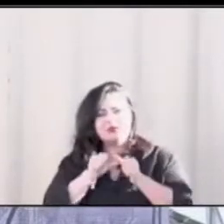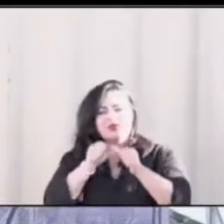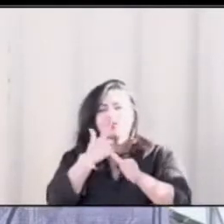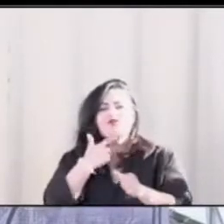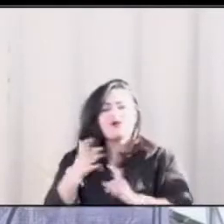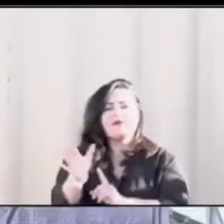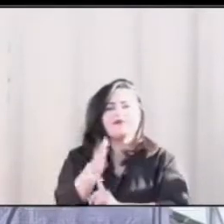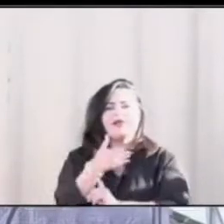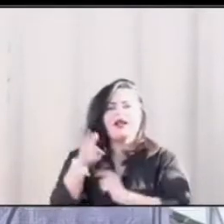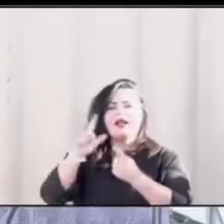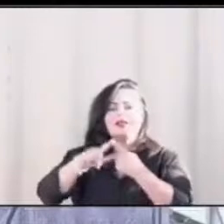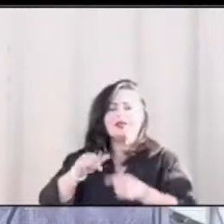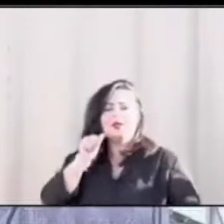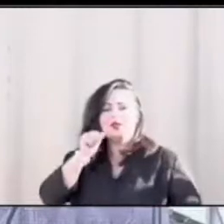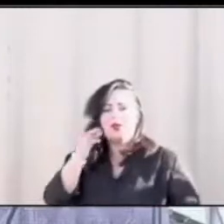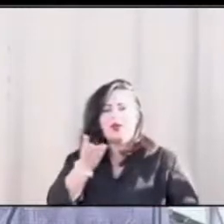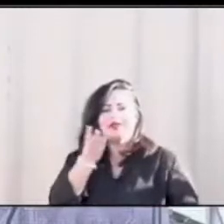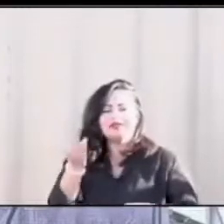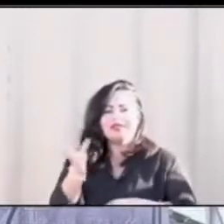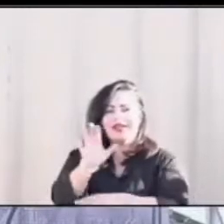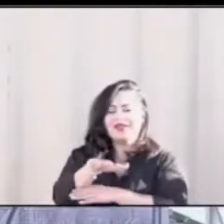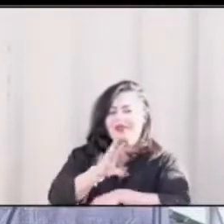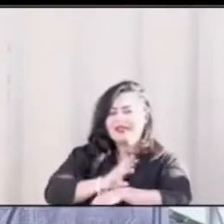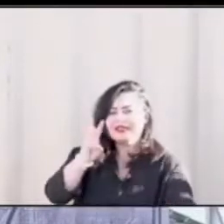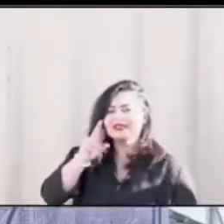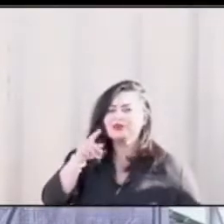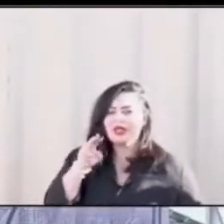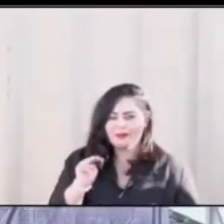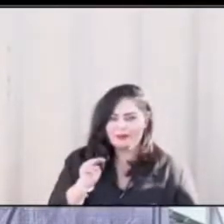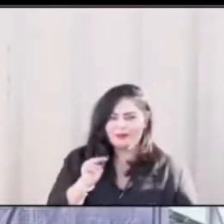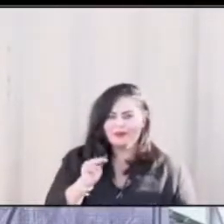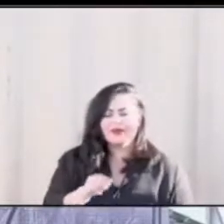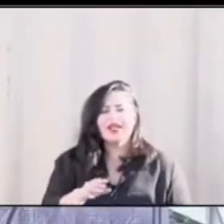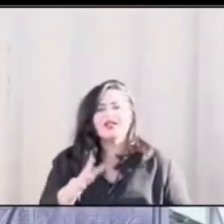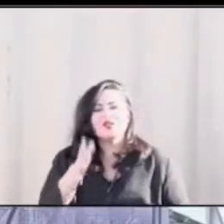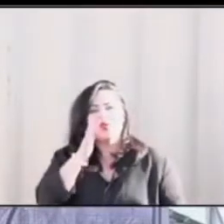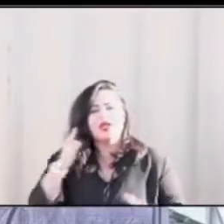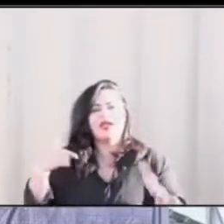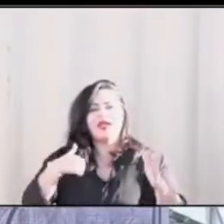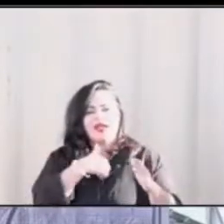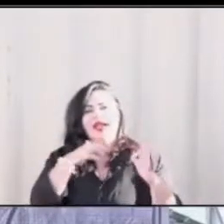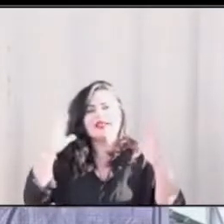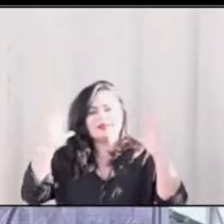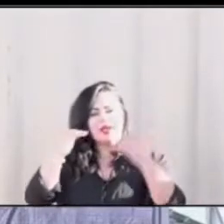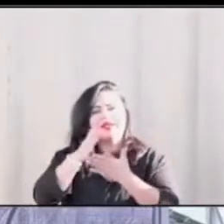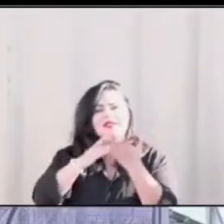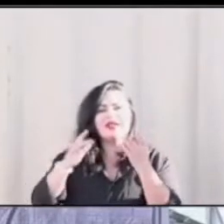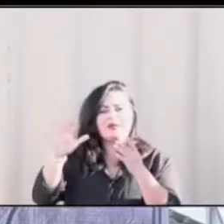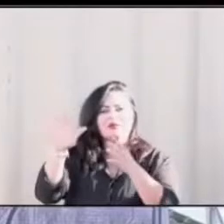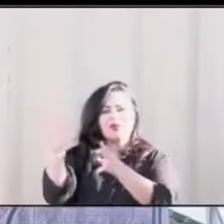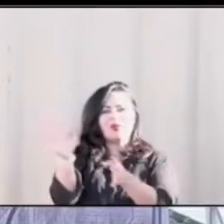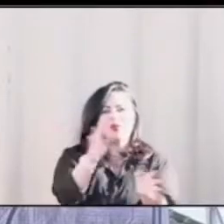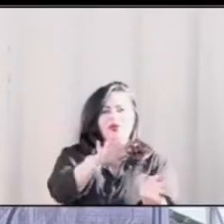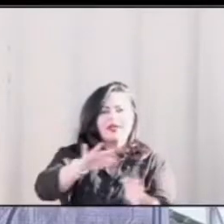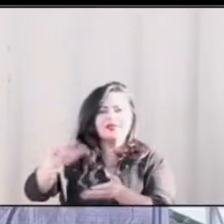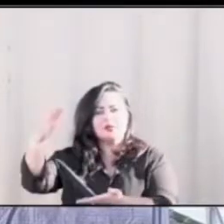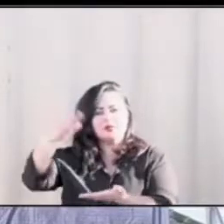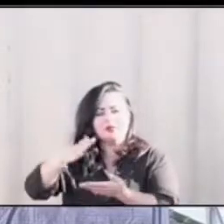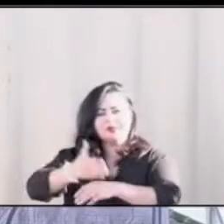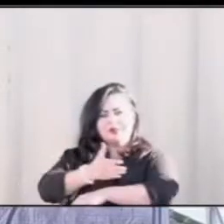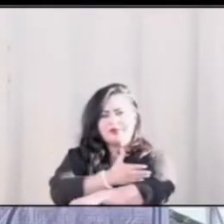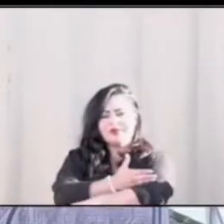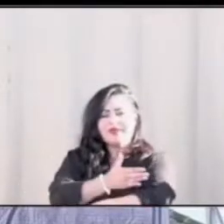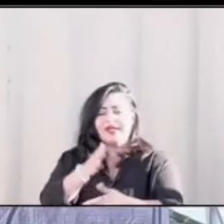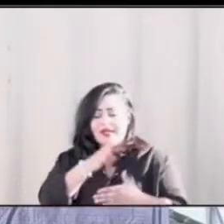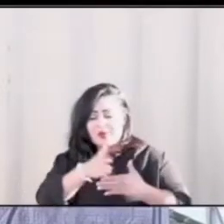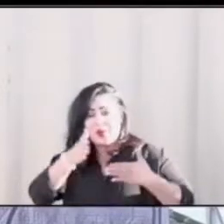effect until 6 p.m. Wednesday evening. Now, by Wednesday evening, Wednesday night, I expect the critical conditions to diminish, and then for Thursday into the